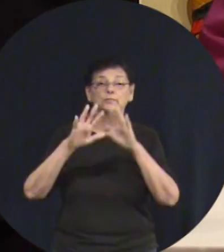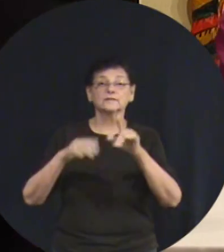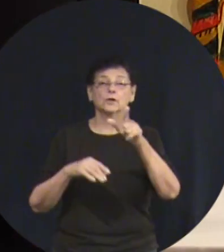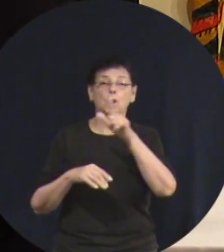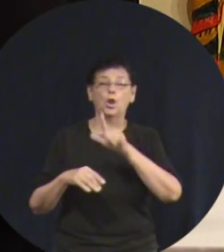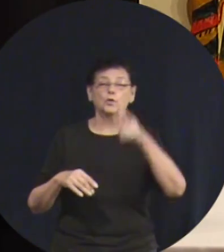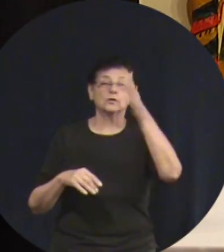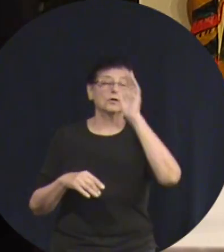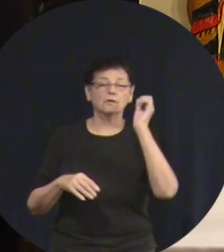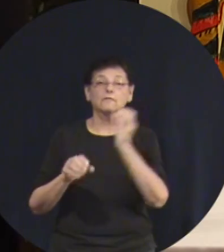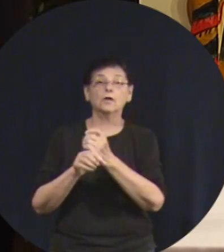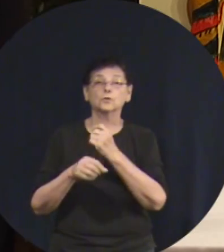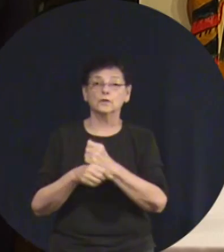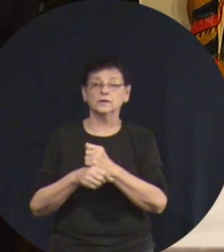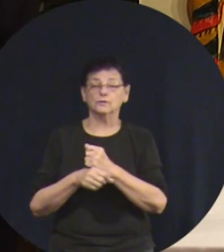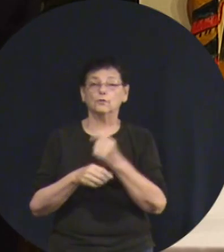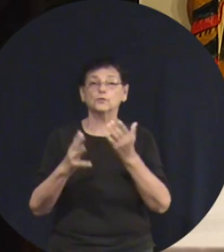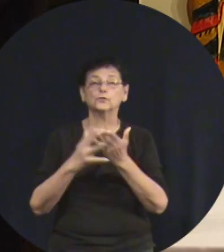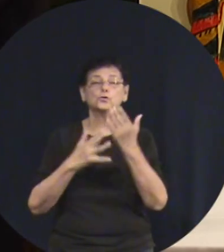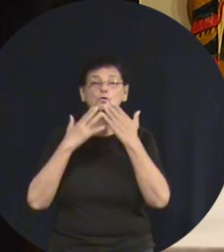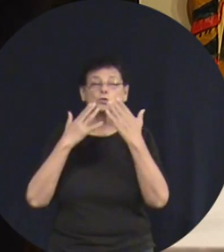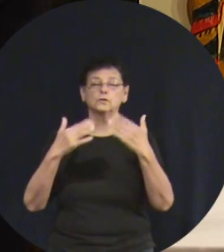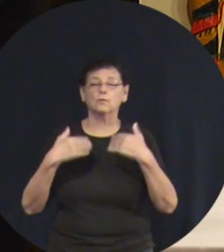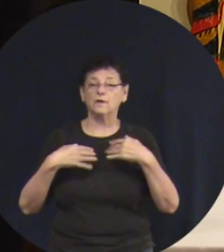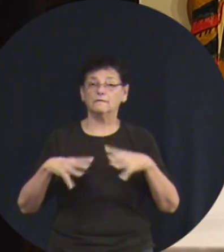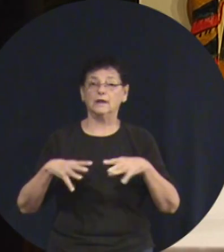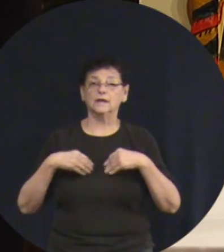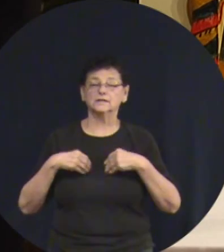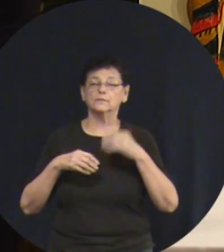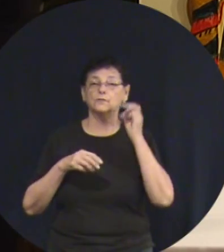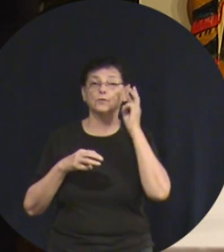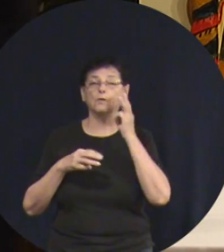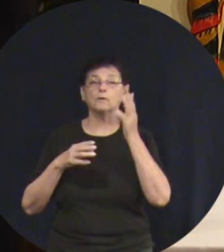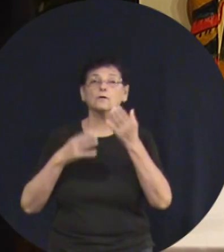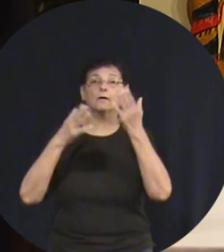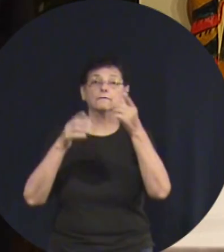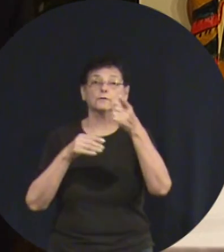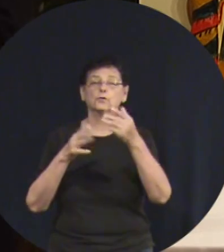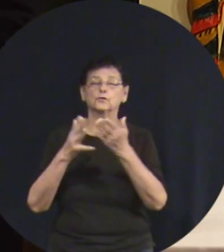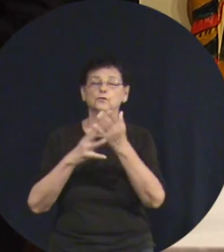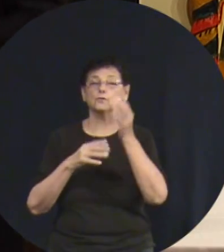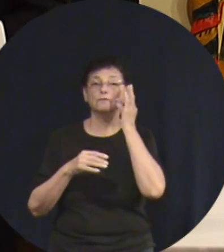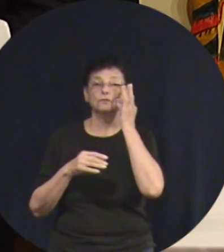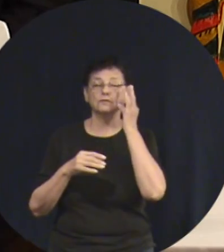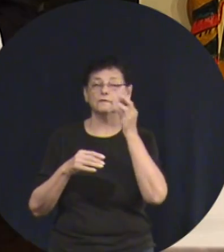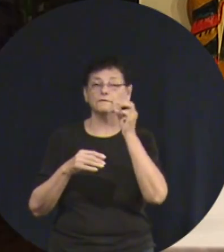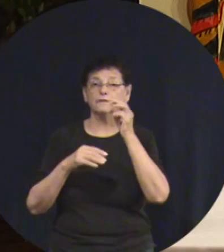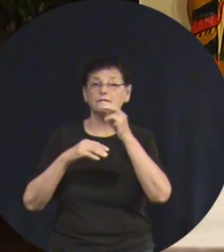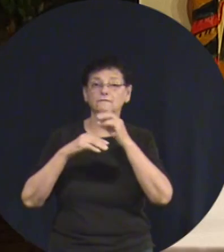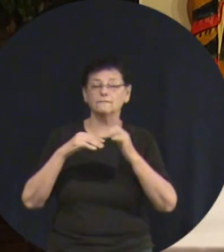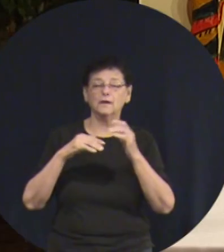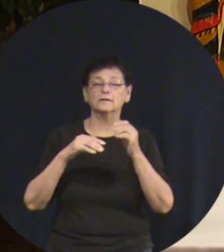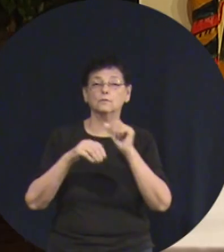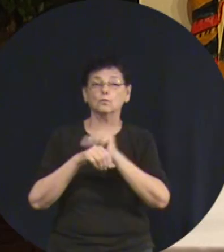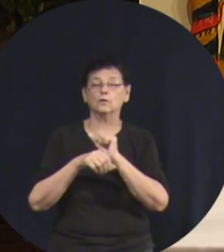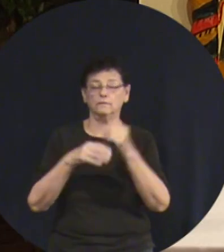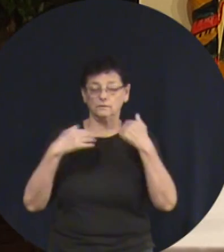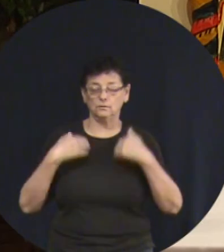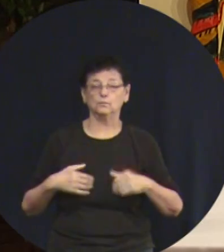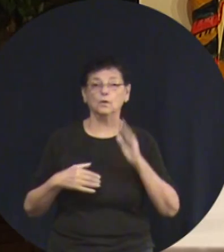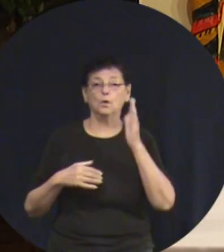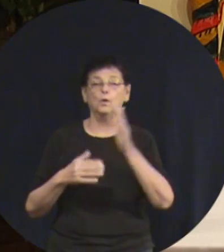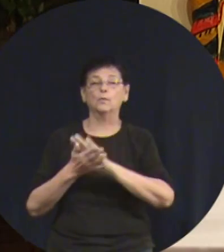Blessed are you, Lord, God of all creation, for through your goodness we have received the wine we offer you, fruit of the vine and work of human hands. It